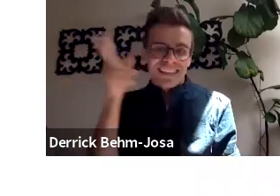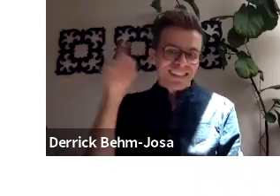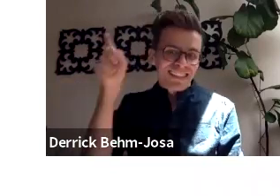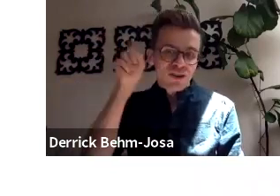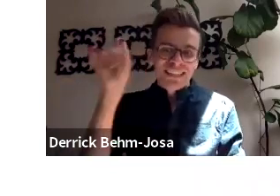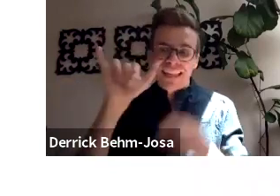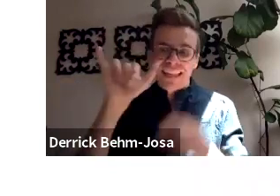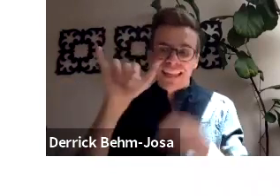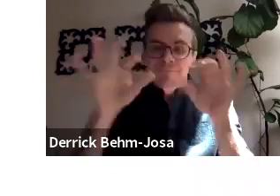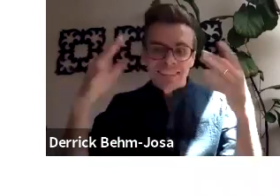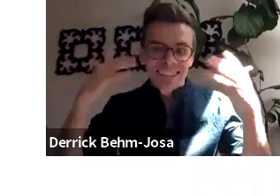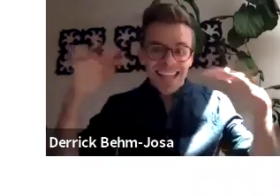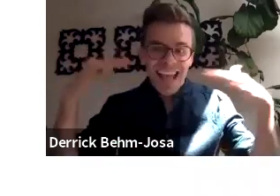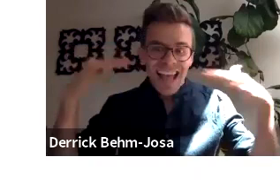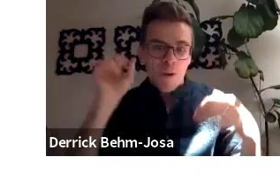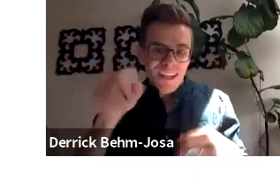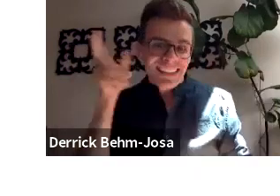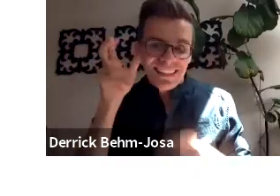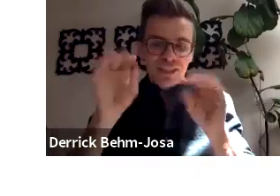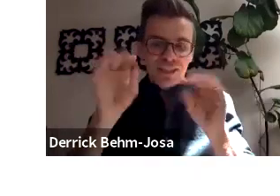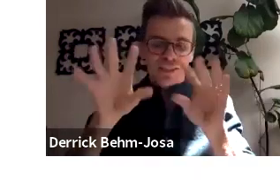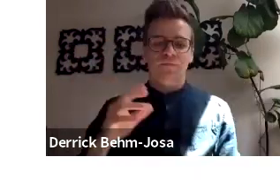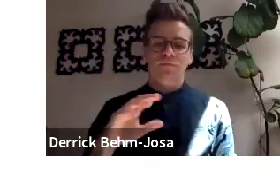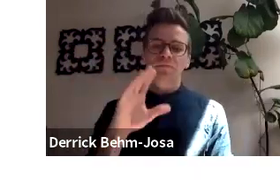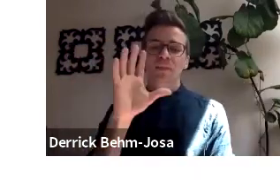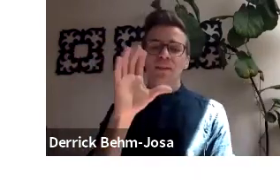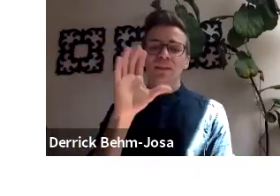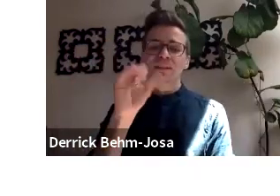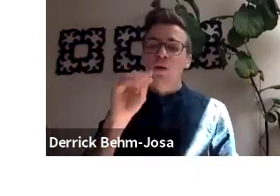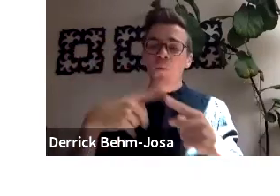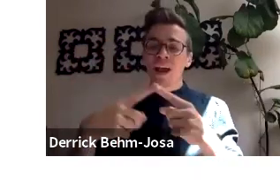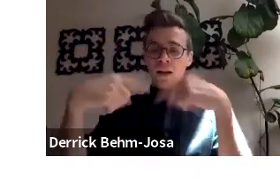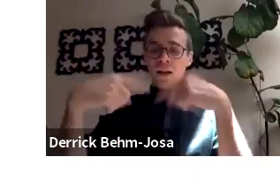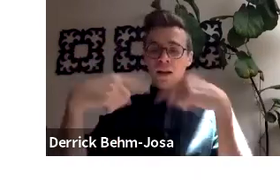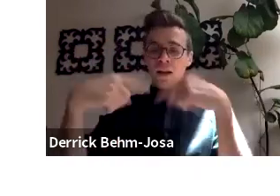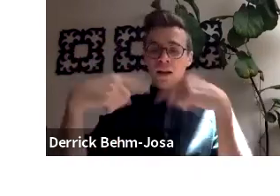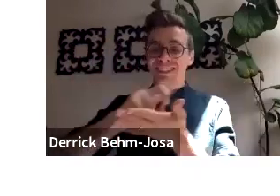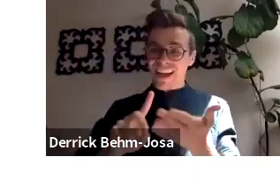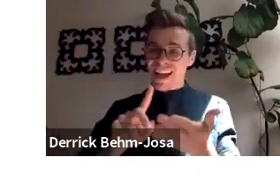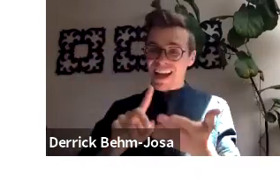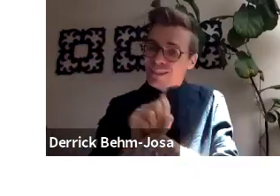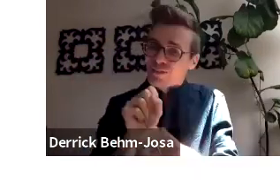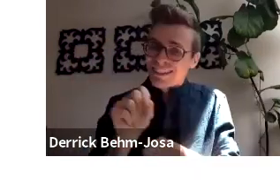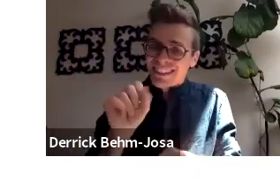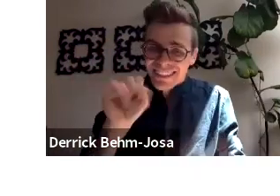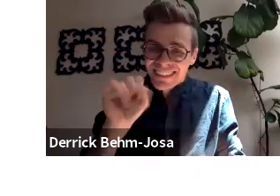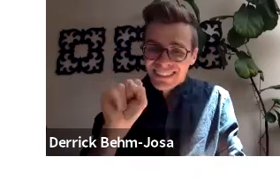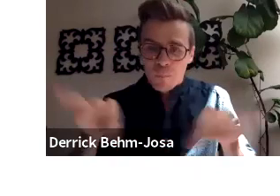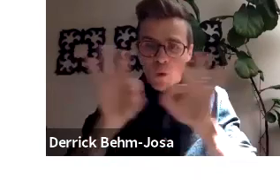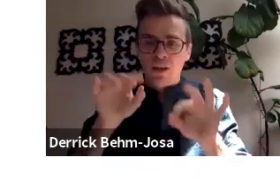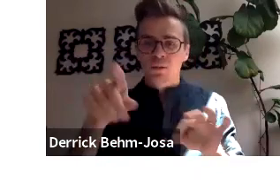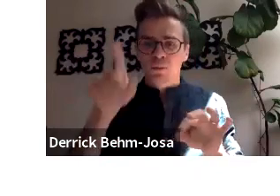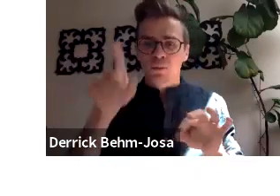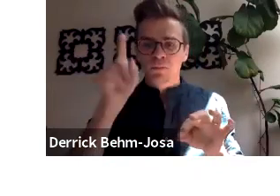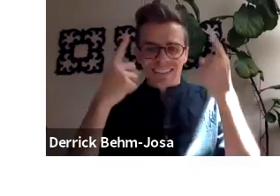I cannot. I hear it, and it's like a bombardment of sound constantly. So when it comes to